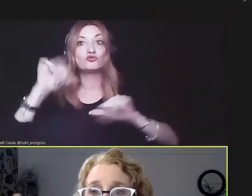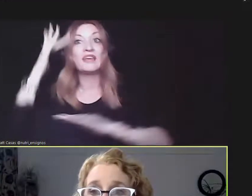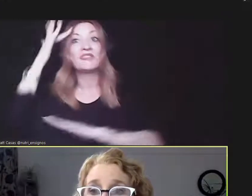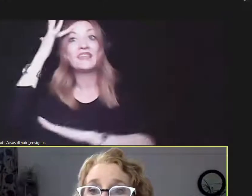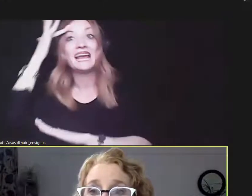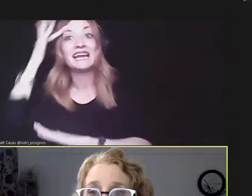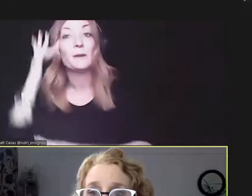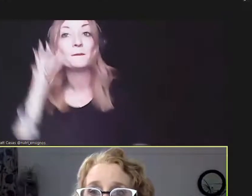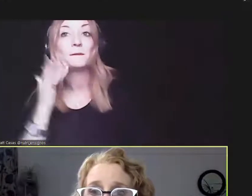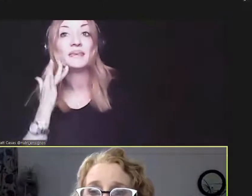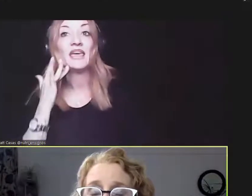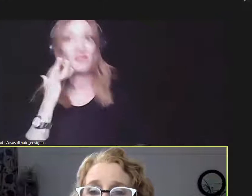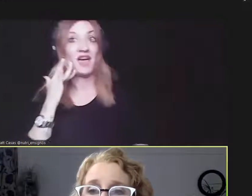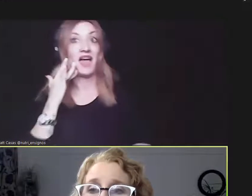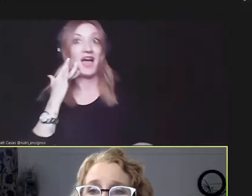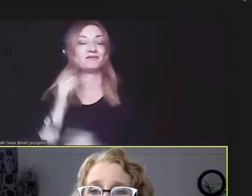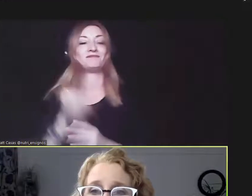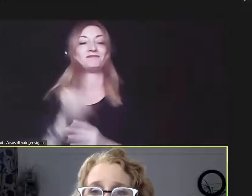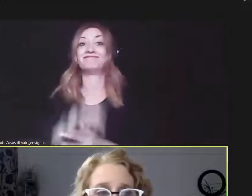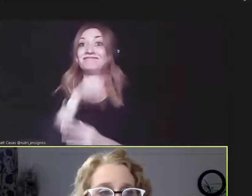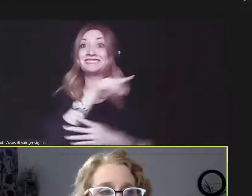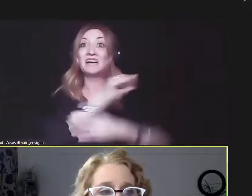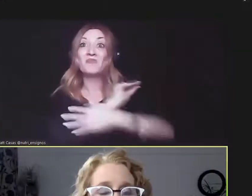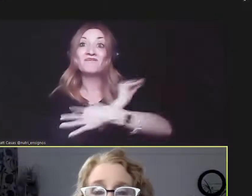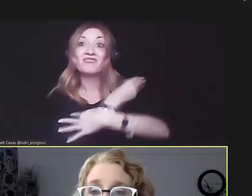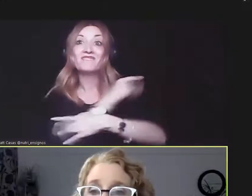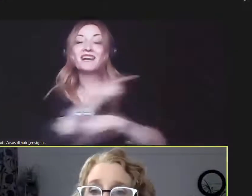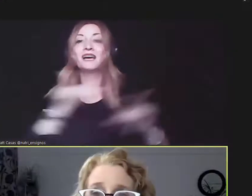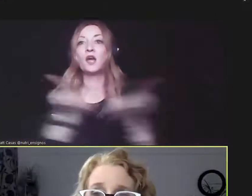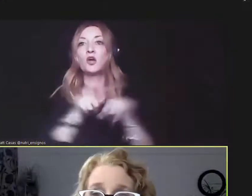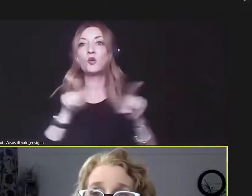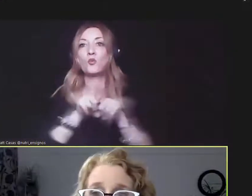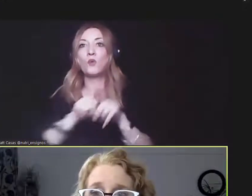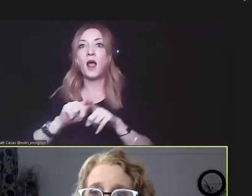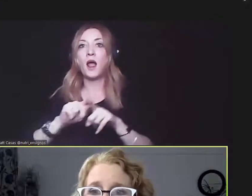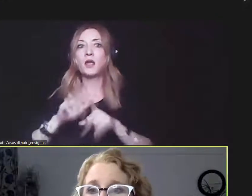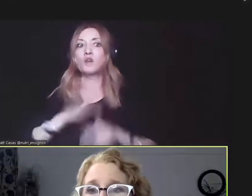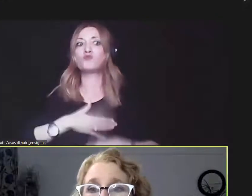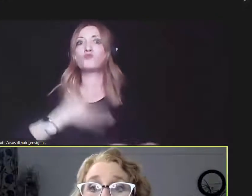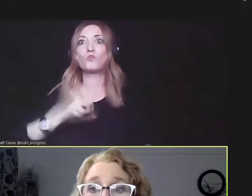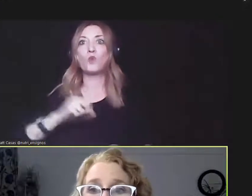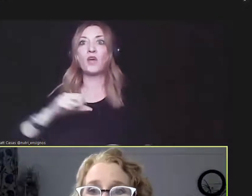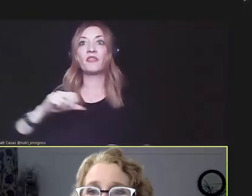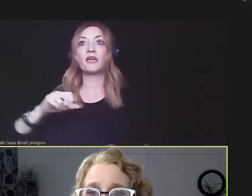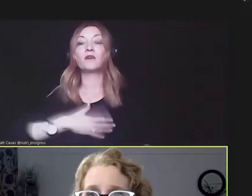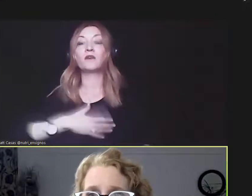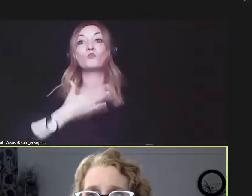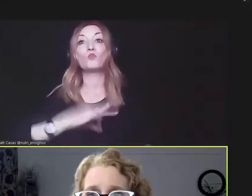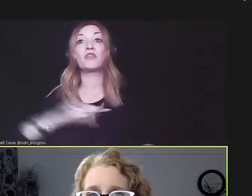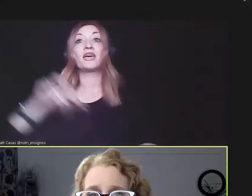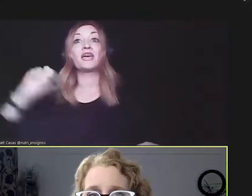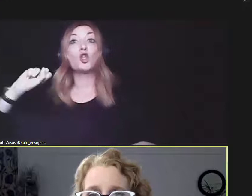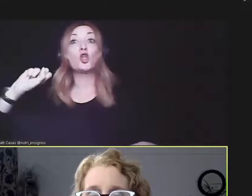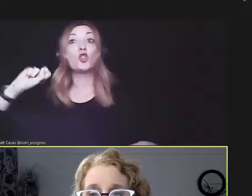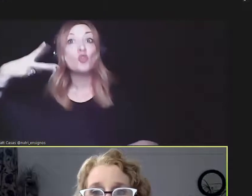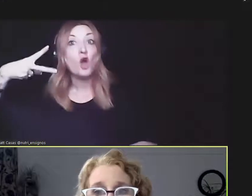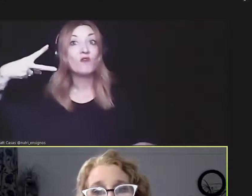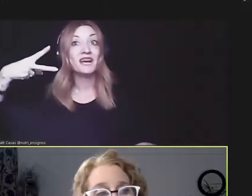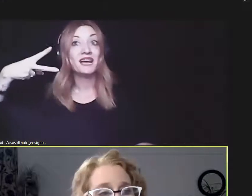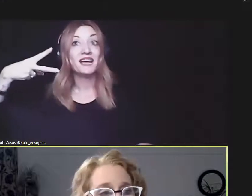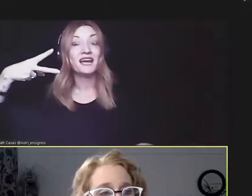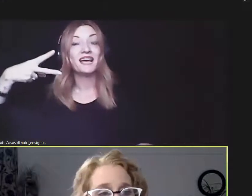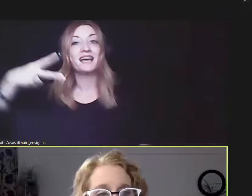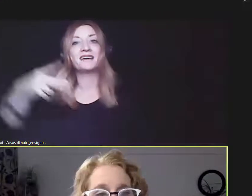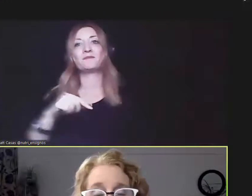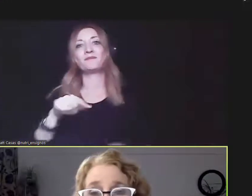gut microbes that were associated with obesity.